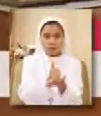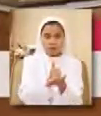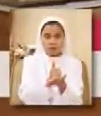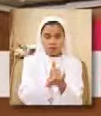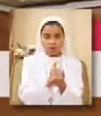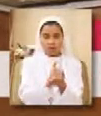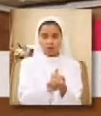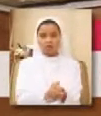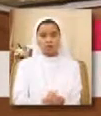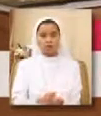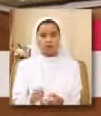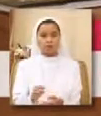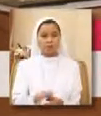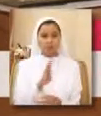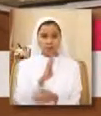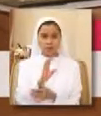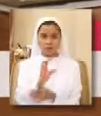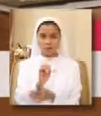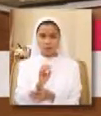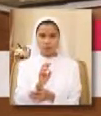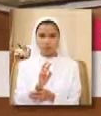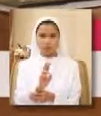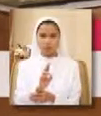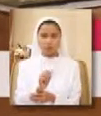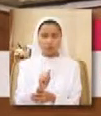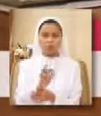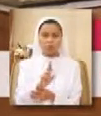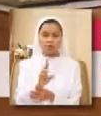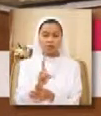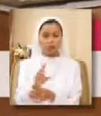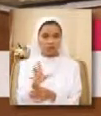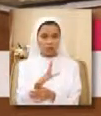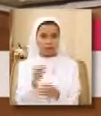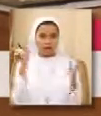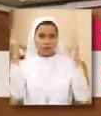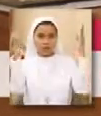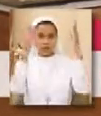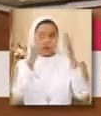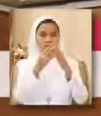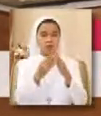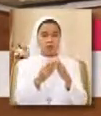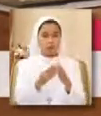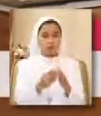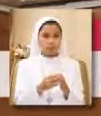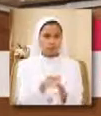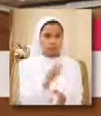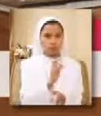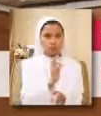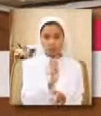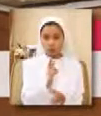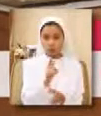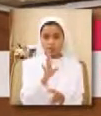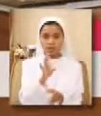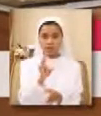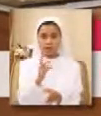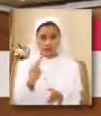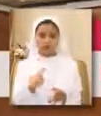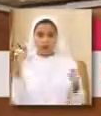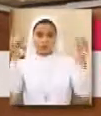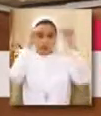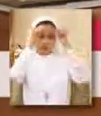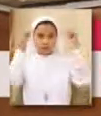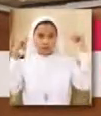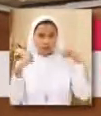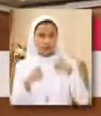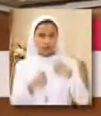Archbishop. How many are you now, sister? We are right now. 27, I think. You also have aspirant sister, a continuing formation yeah, we have, of the